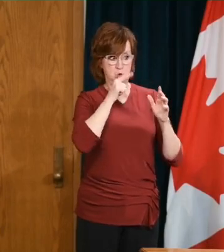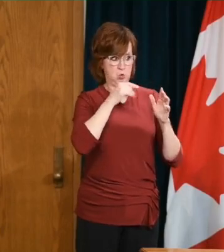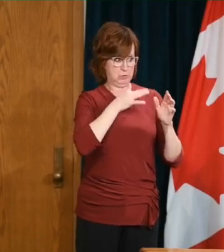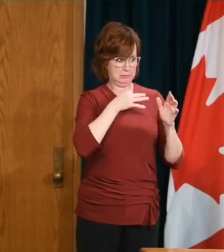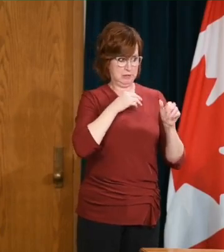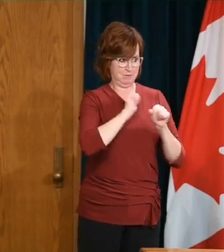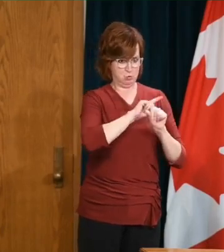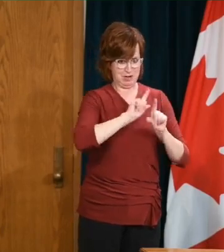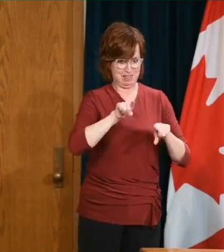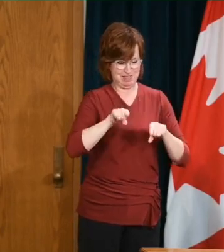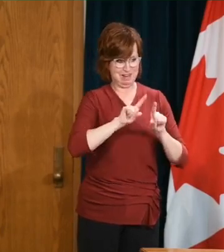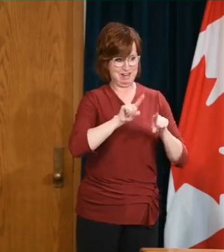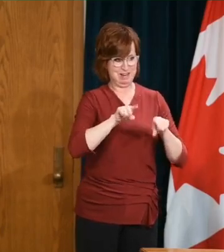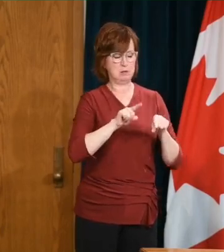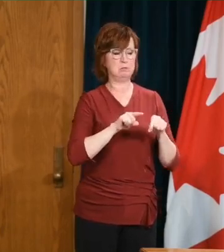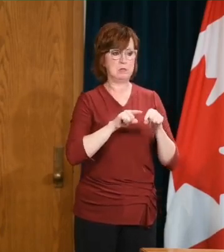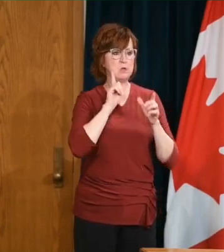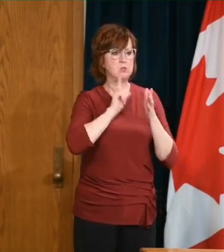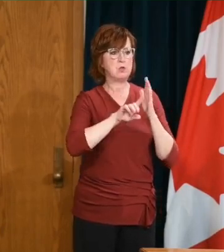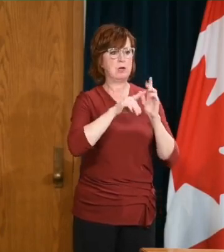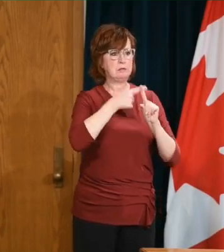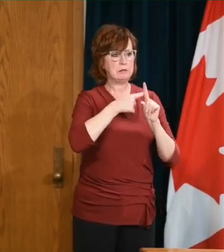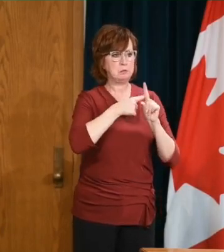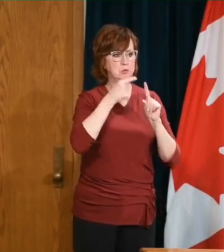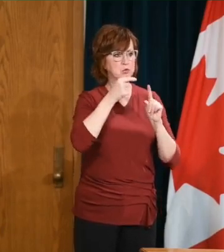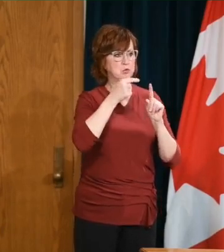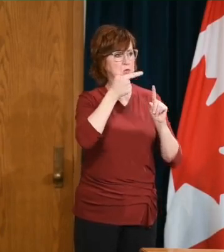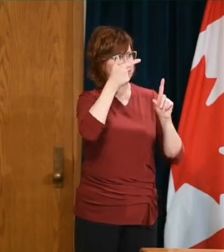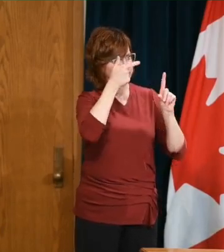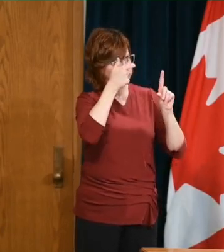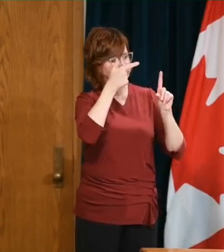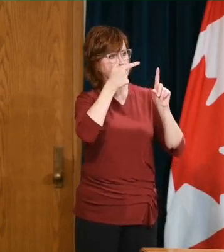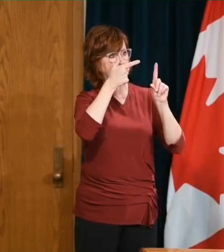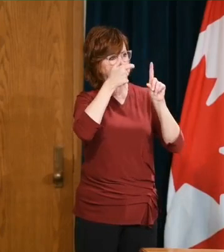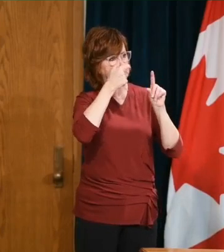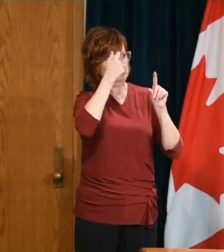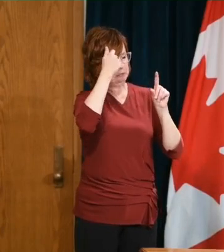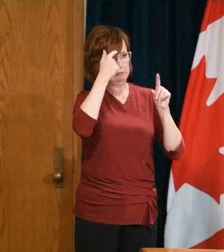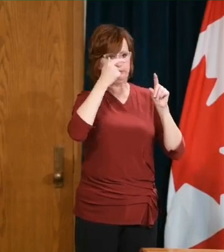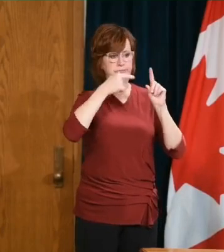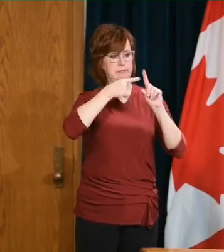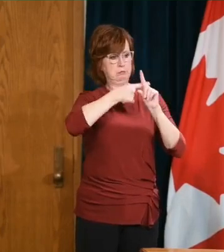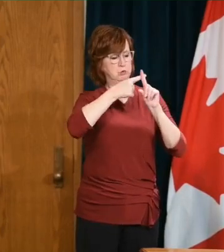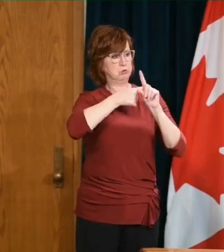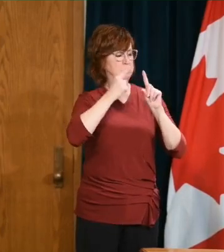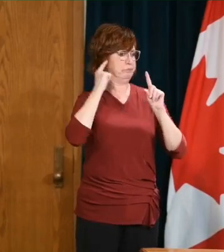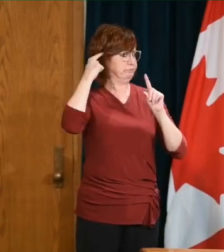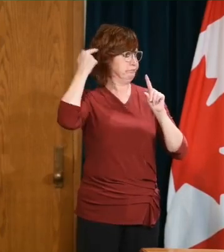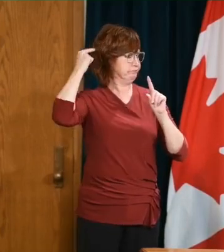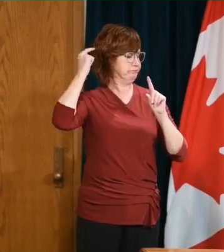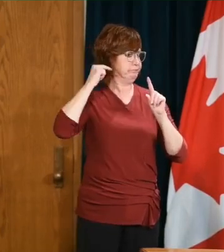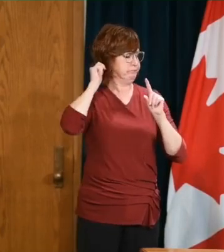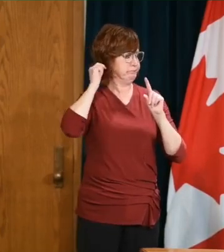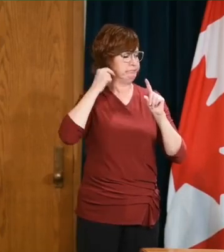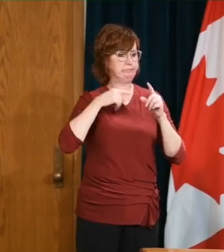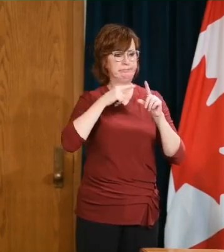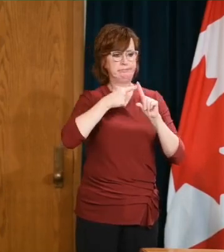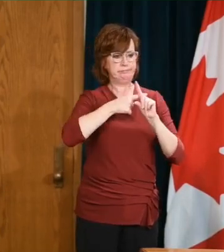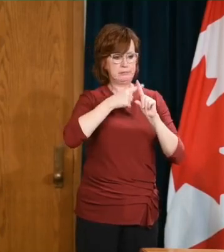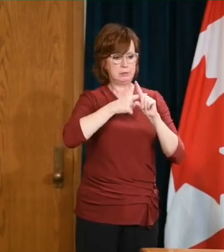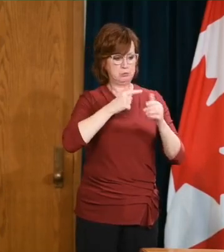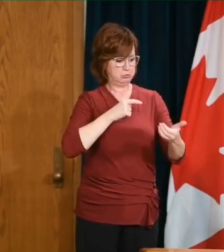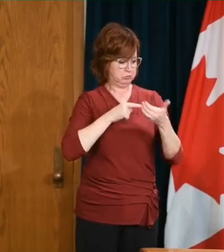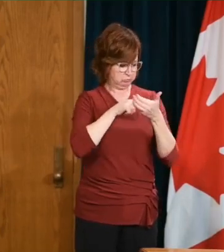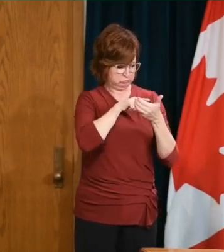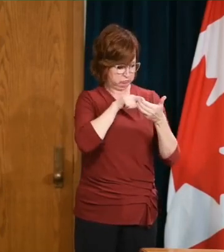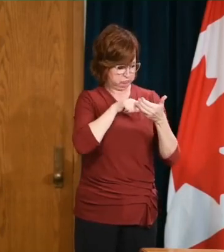that staff are unable to work if symptomatic. But we have to remember that despite all these precautions, sometimes staff may work